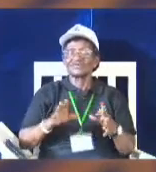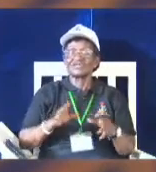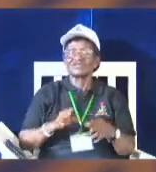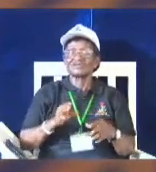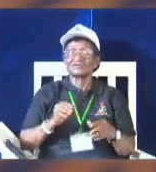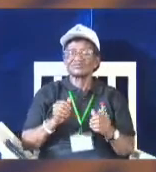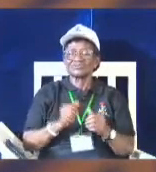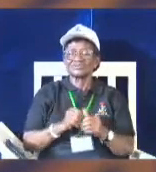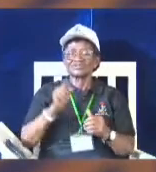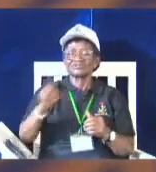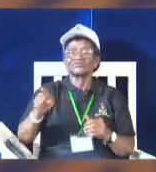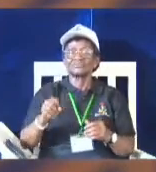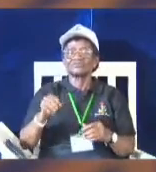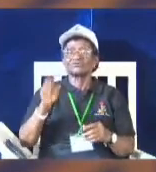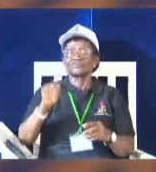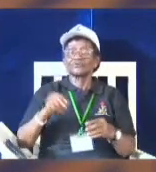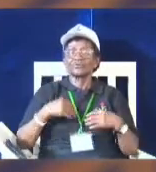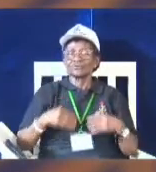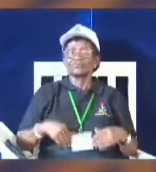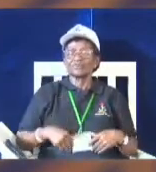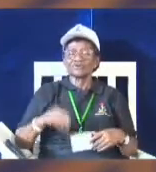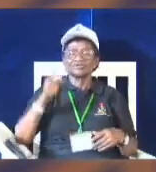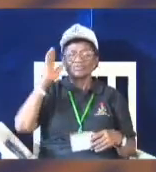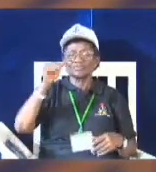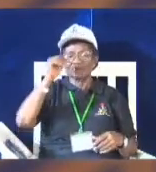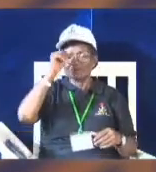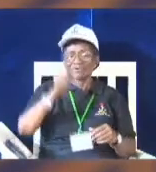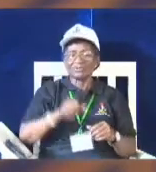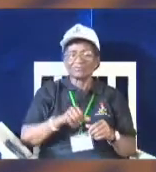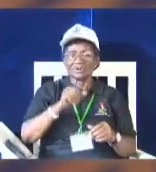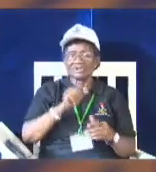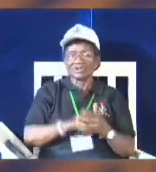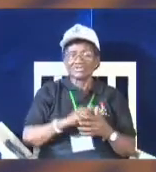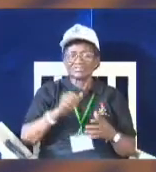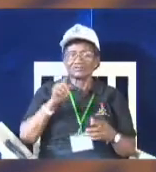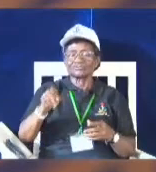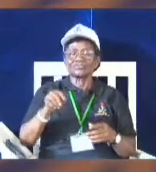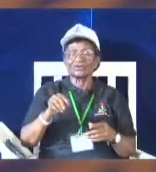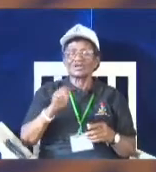nobody will remember you ever came to this world.